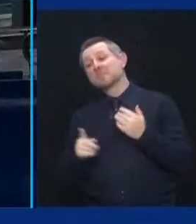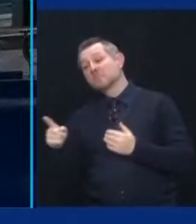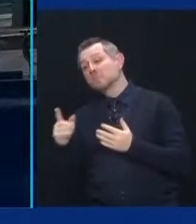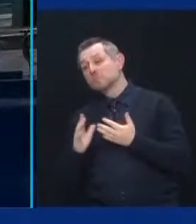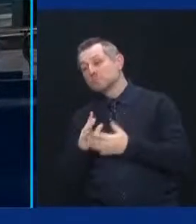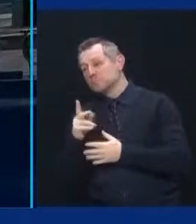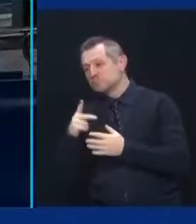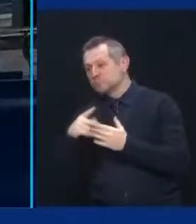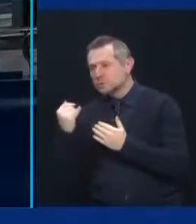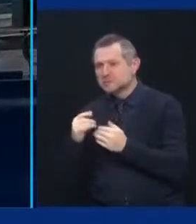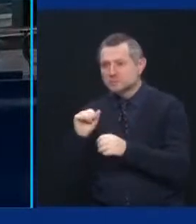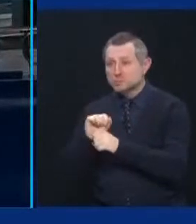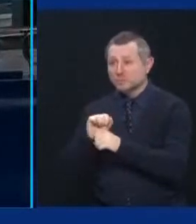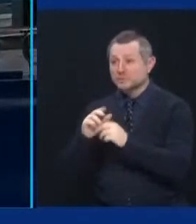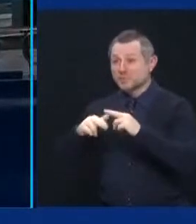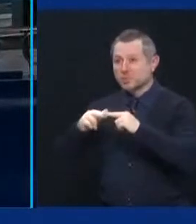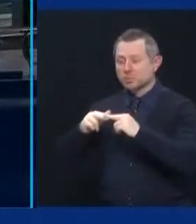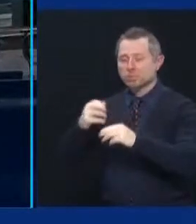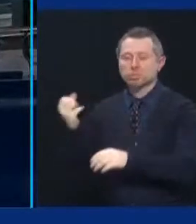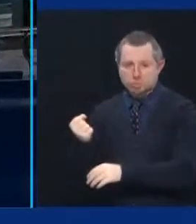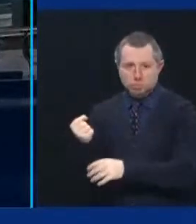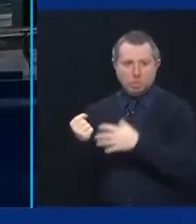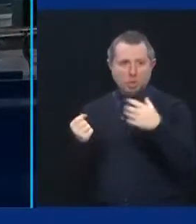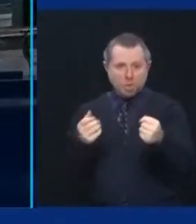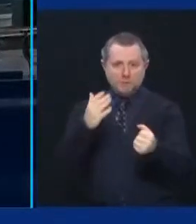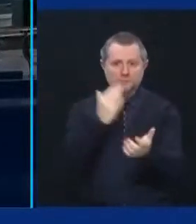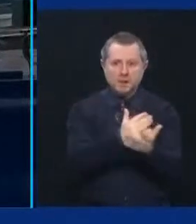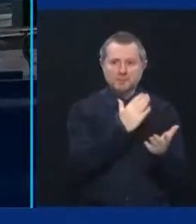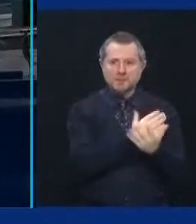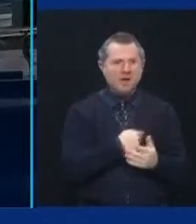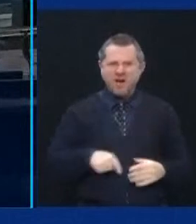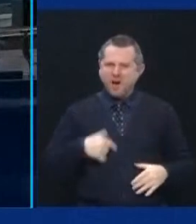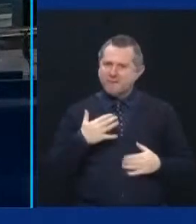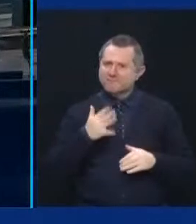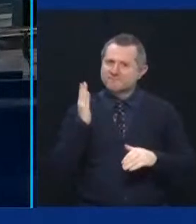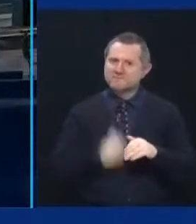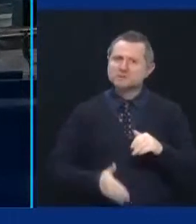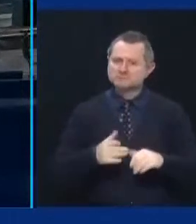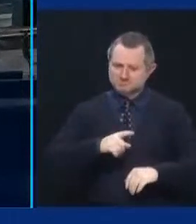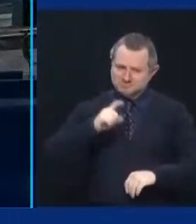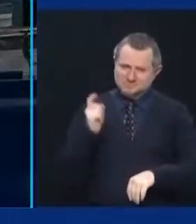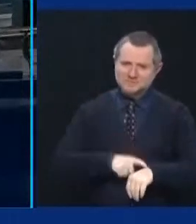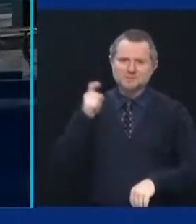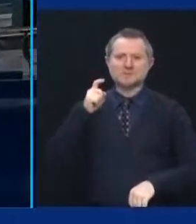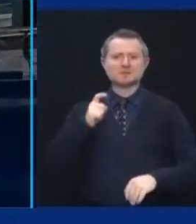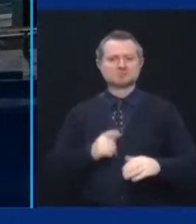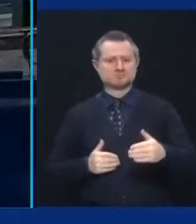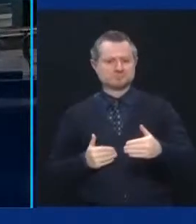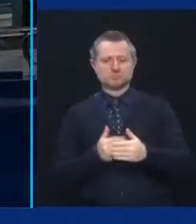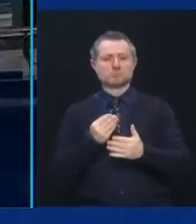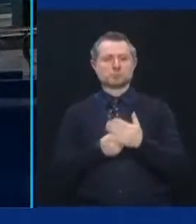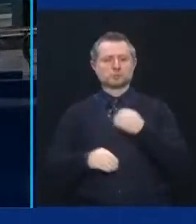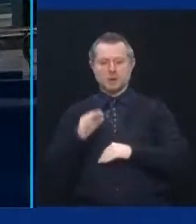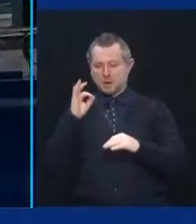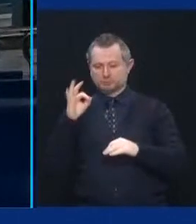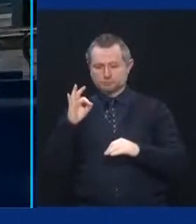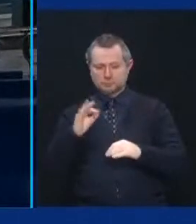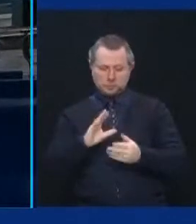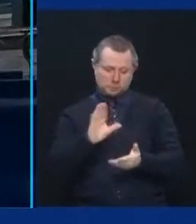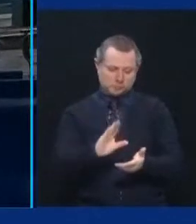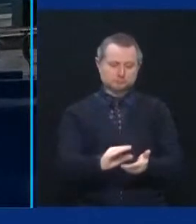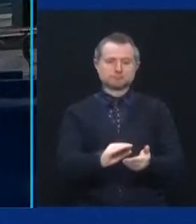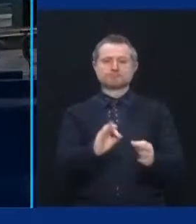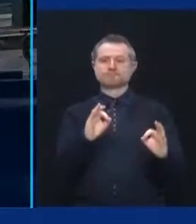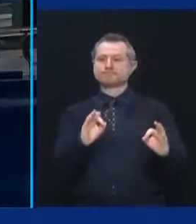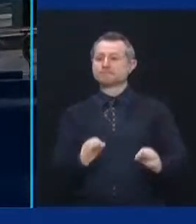all across the world. But we got it done on time, on budget, despite COVID. We had planned to do